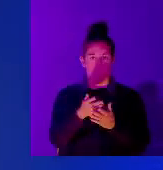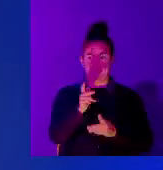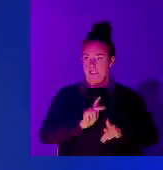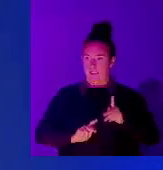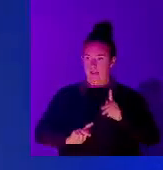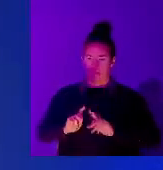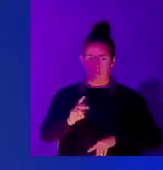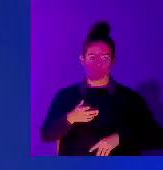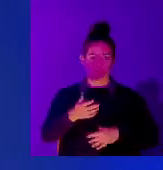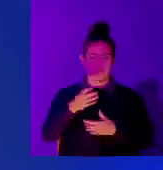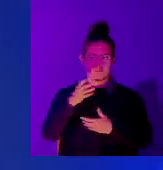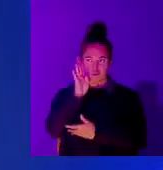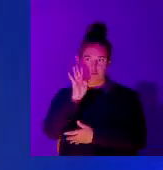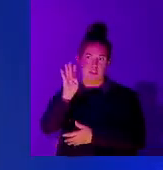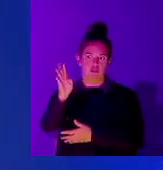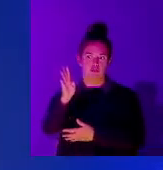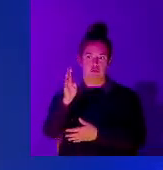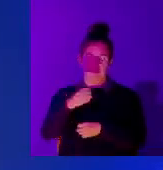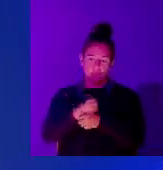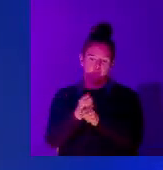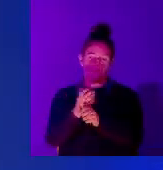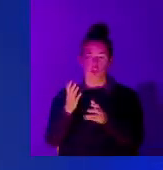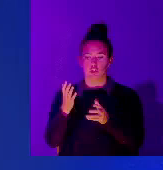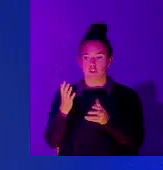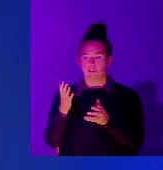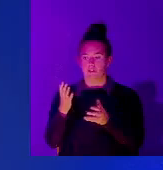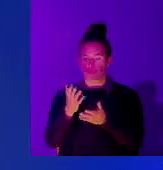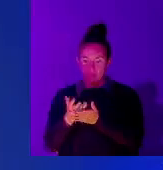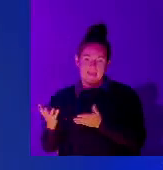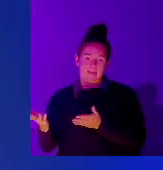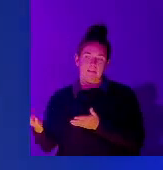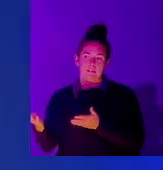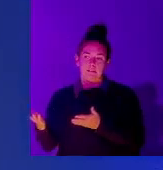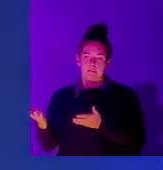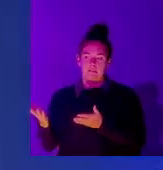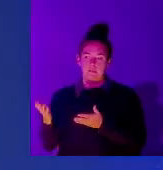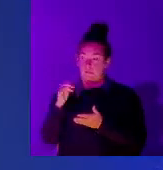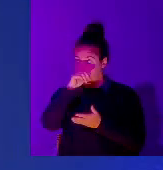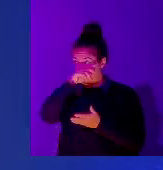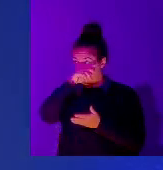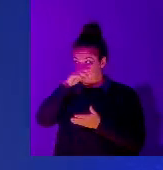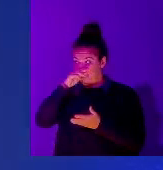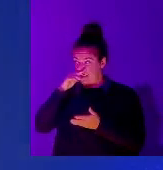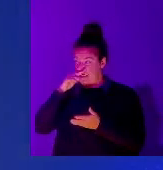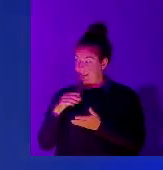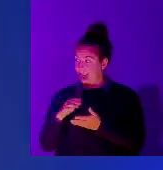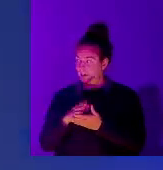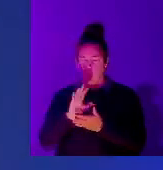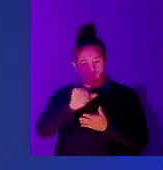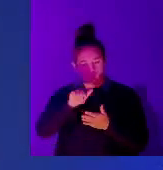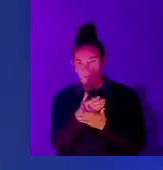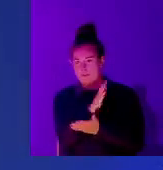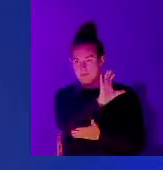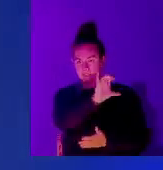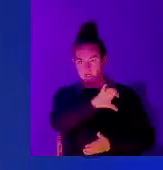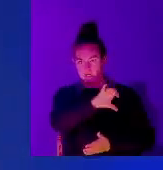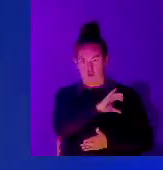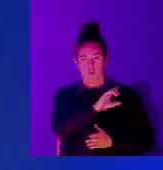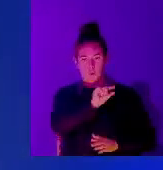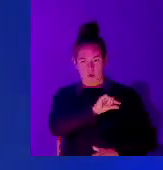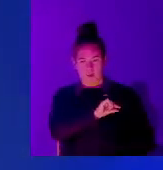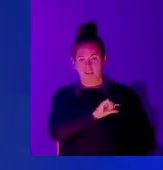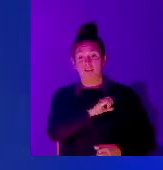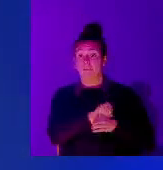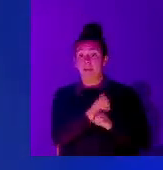things, and the infinite nature of all of His other attributes and character qualities make Him